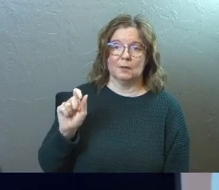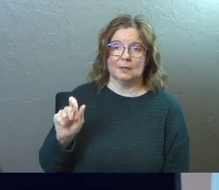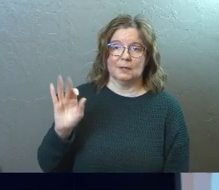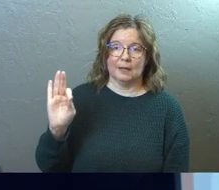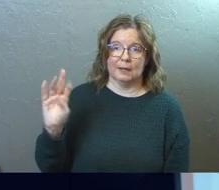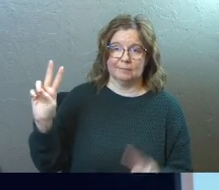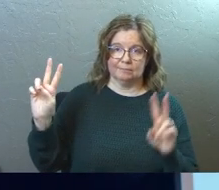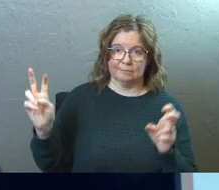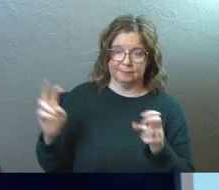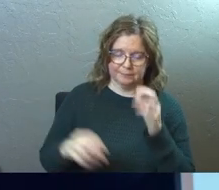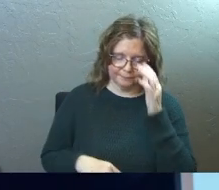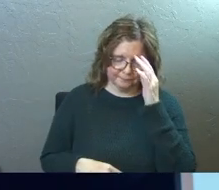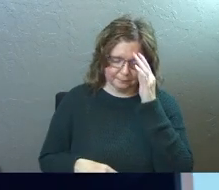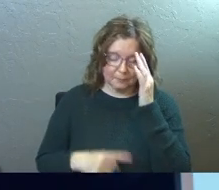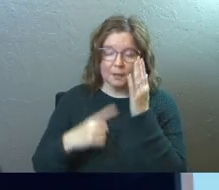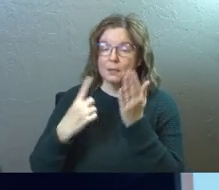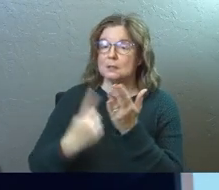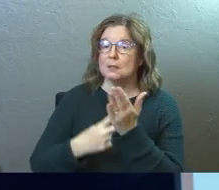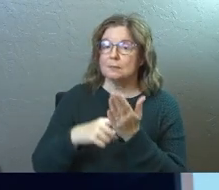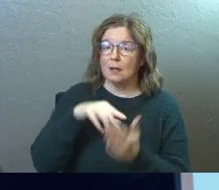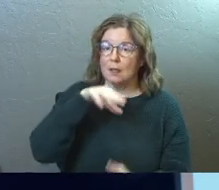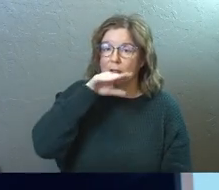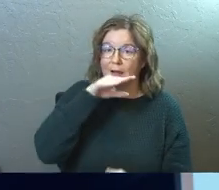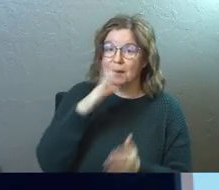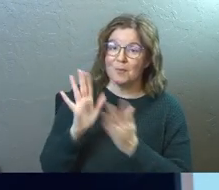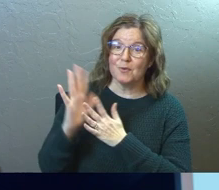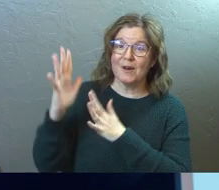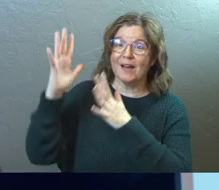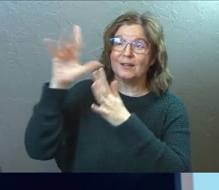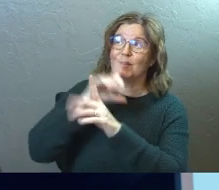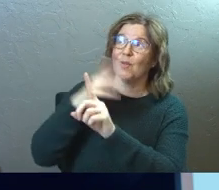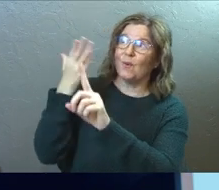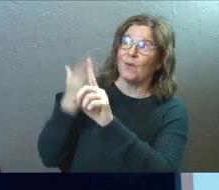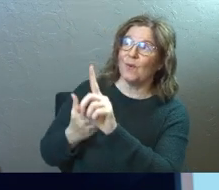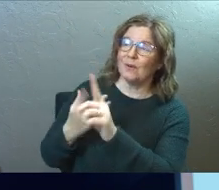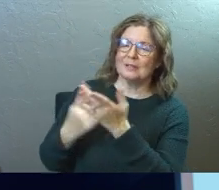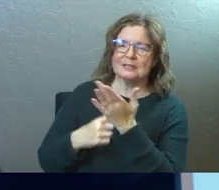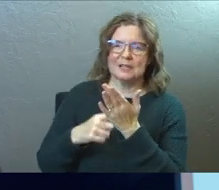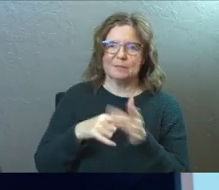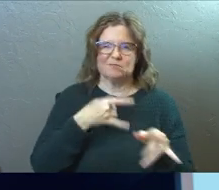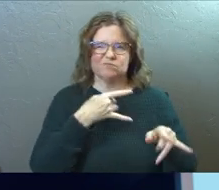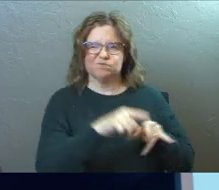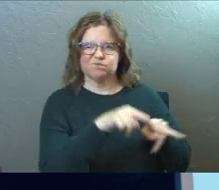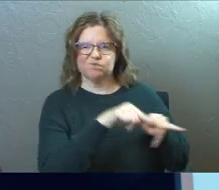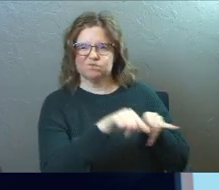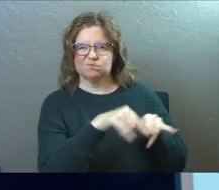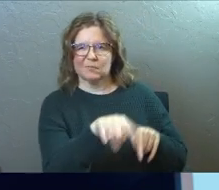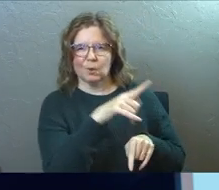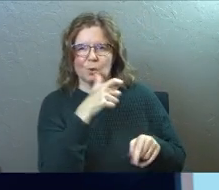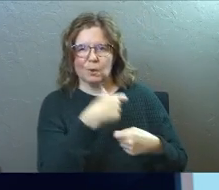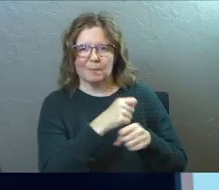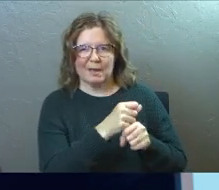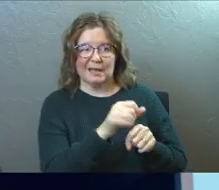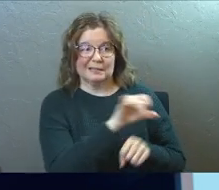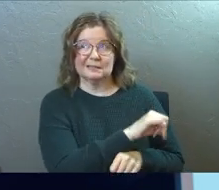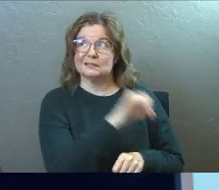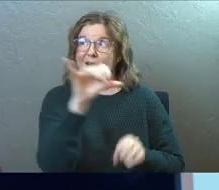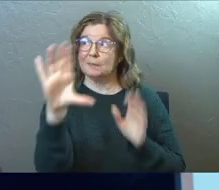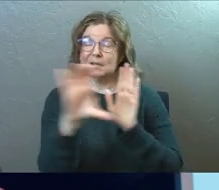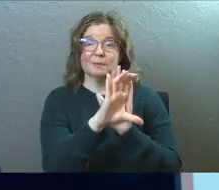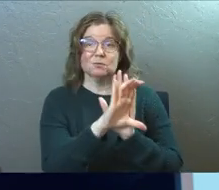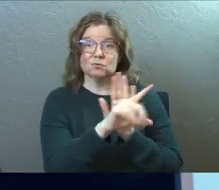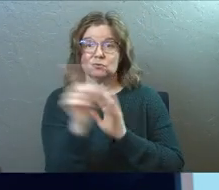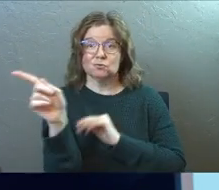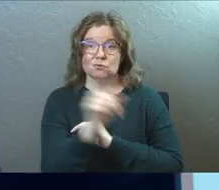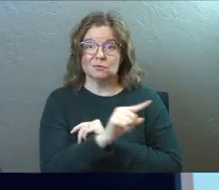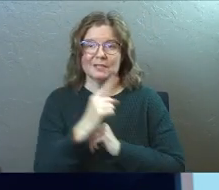go. He says, sometimes our tongue praises our Lord and Father, and sometimes it curses those who have been made in the image of God.